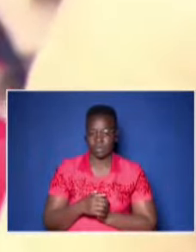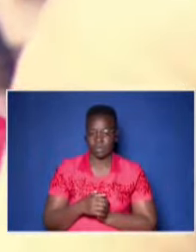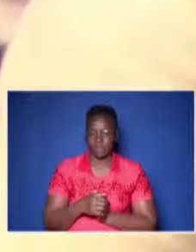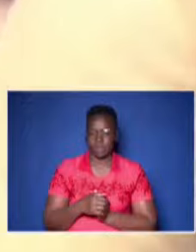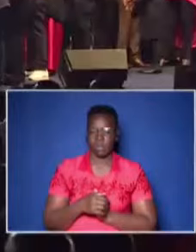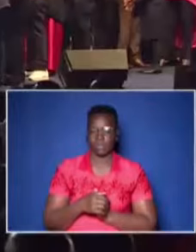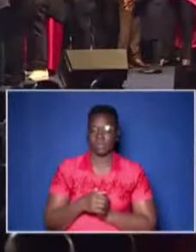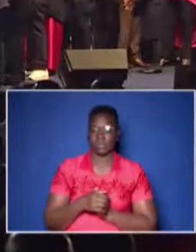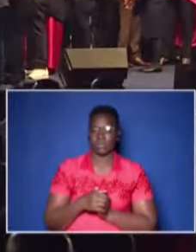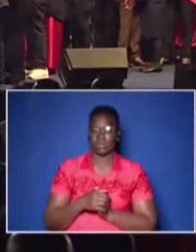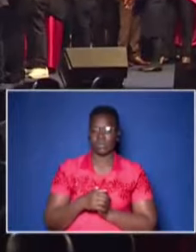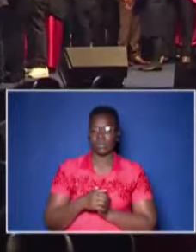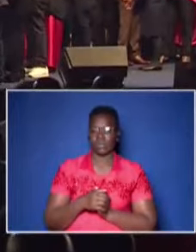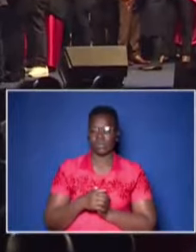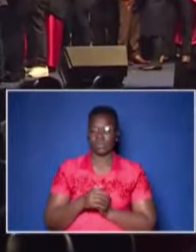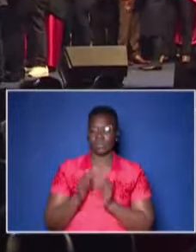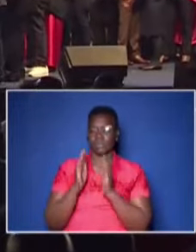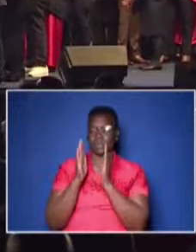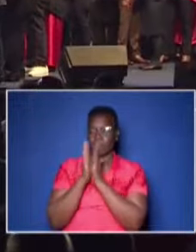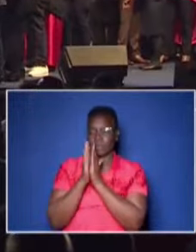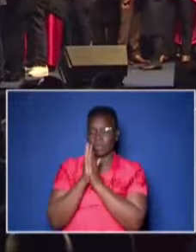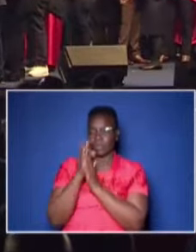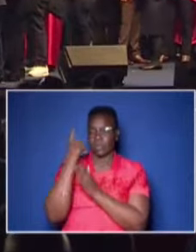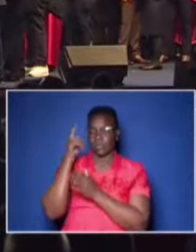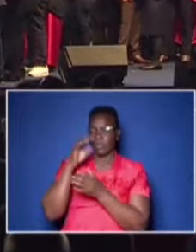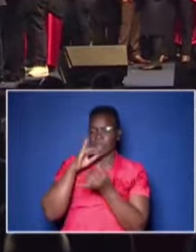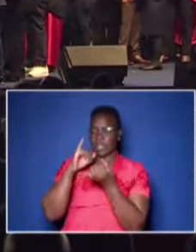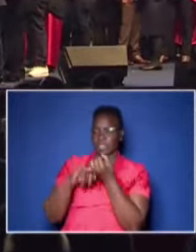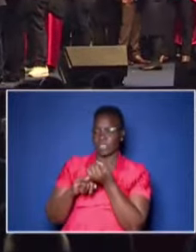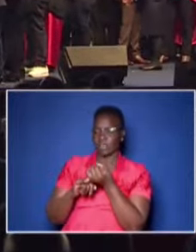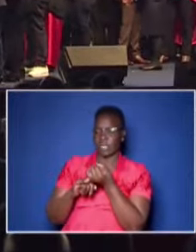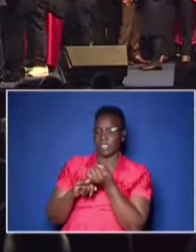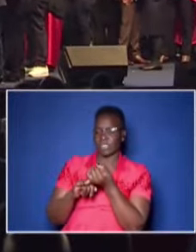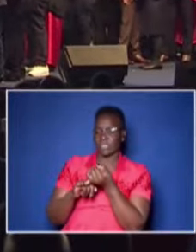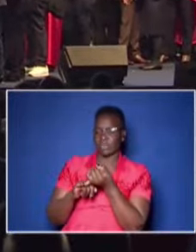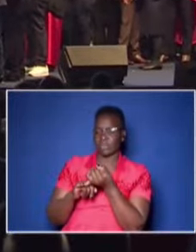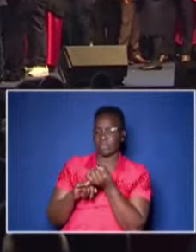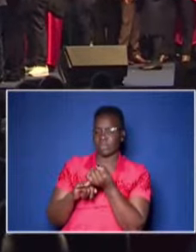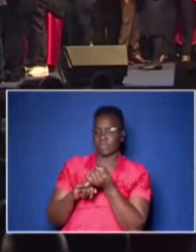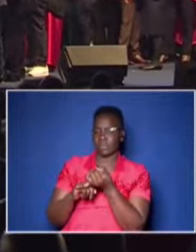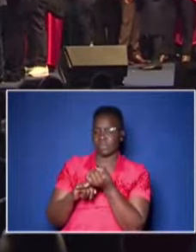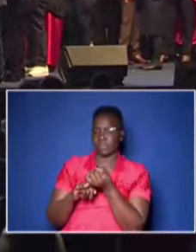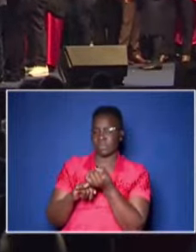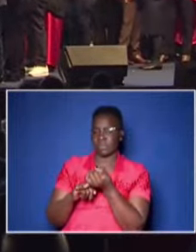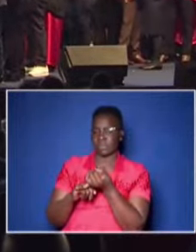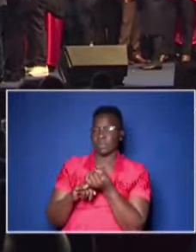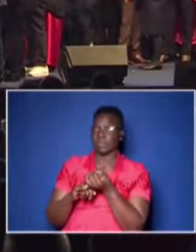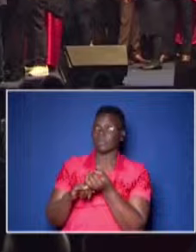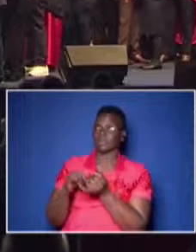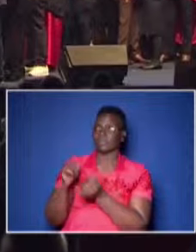give her a husband that will fulfill that call with